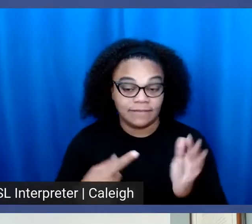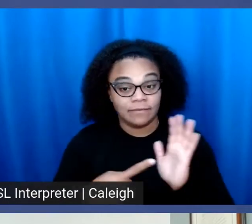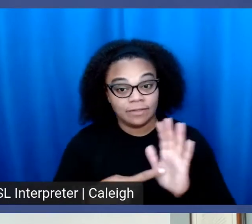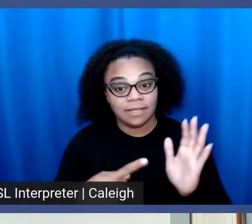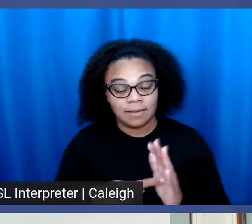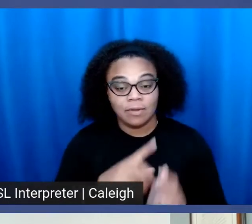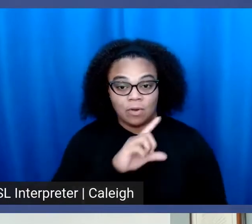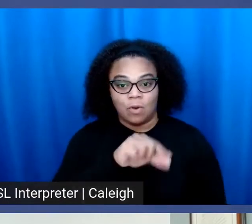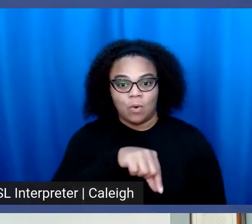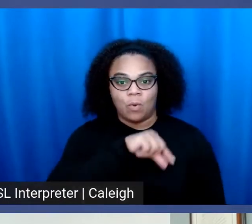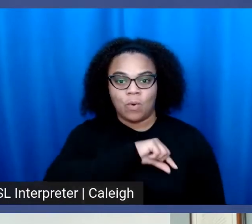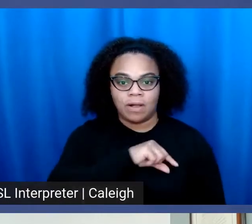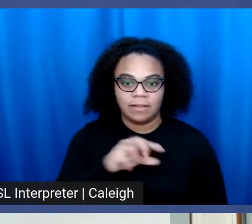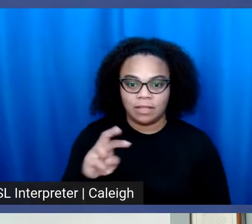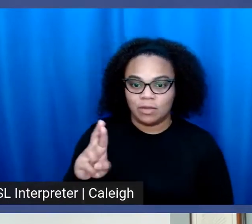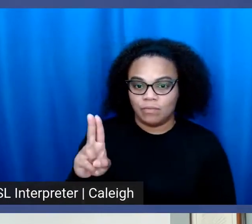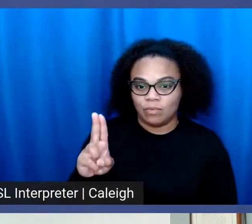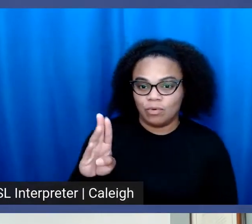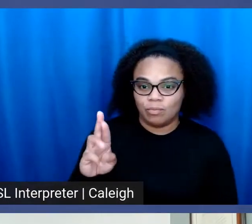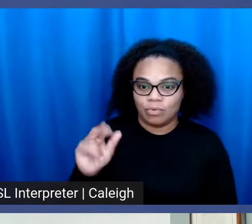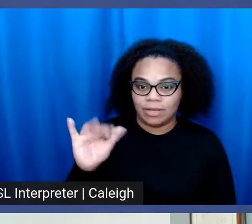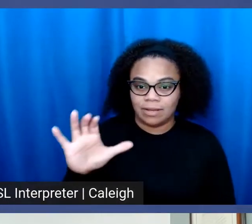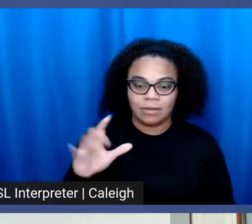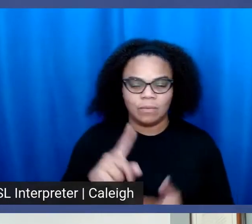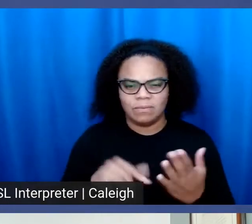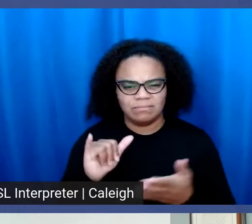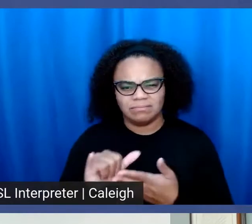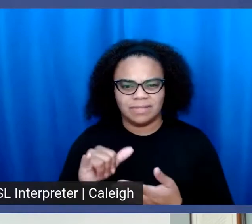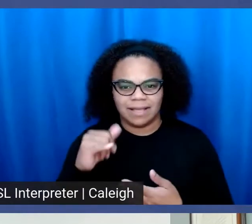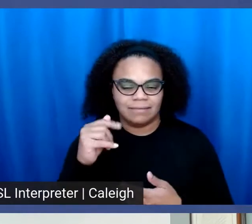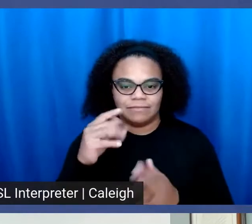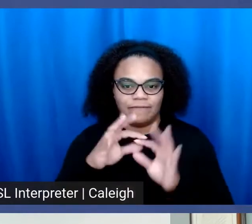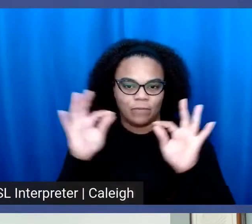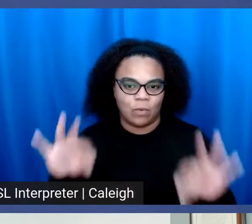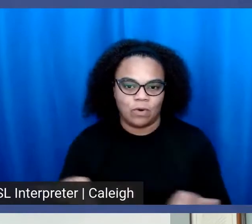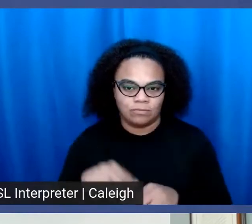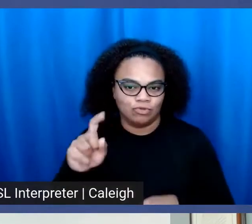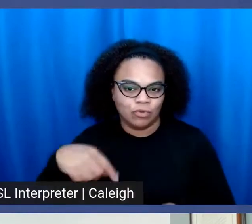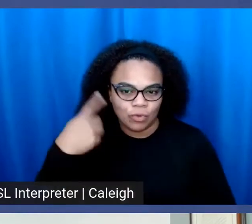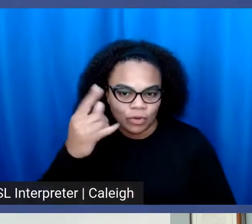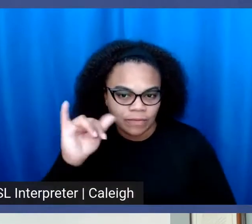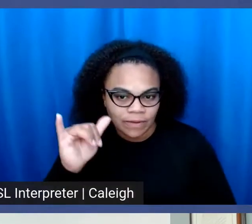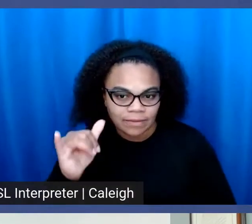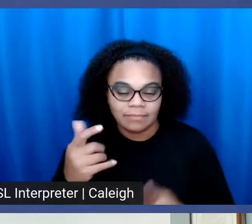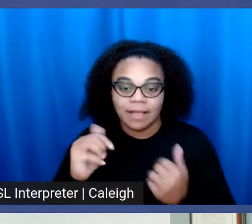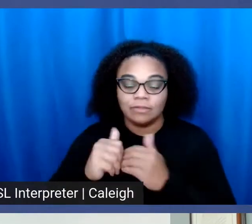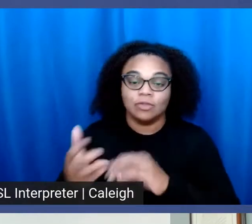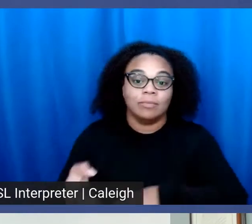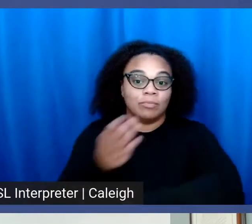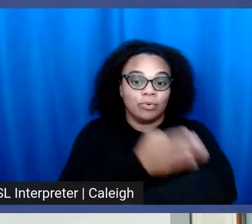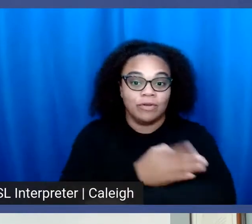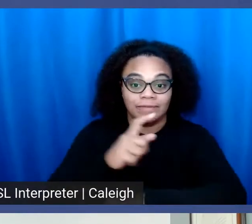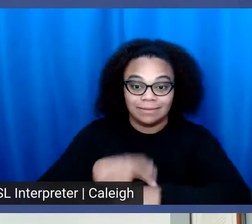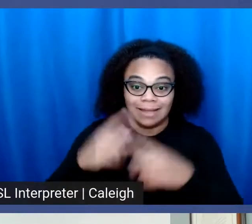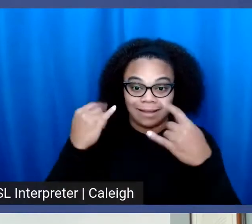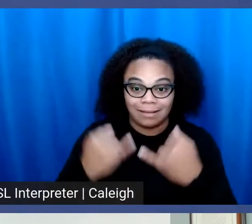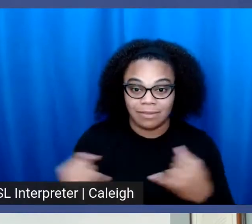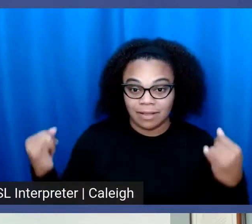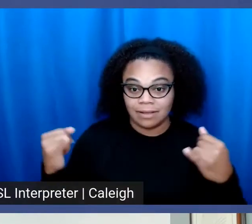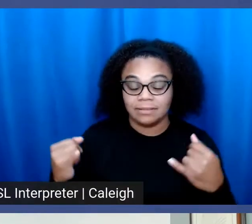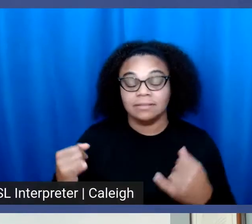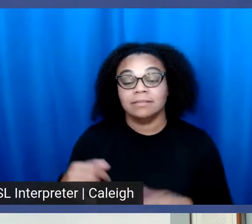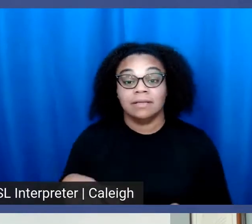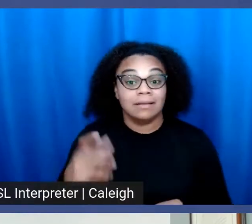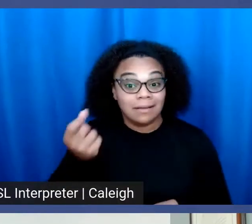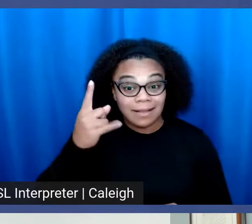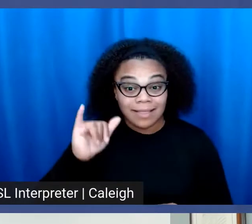for what the reconsideration report should look like, improving their timelines, providing status at the board meeting. This went on for 4 months. We heard